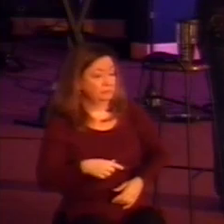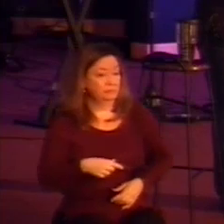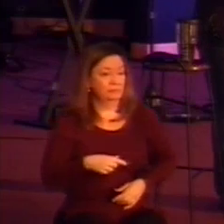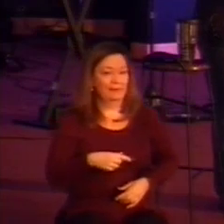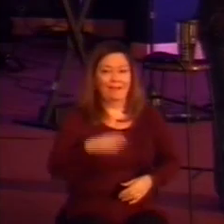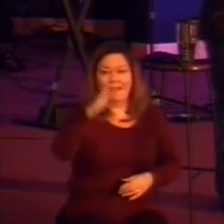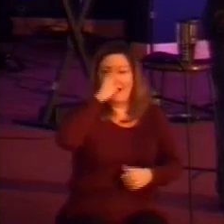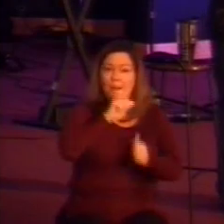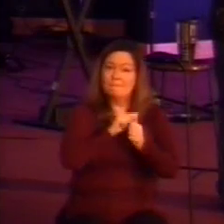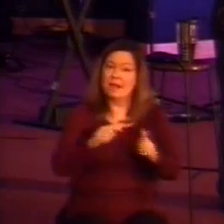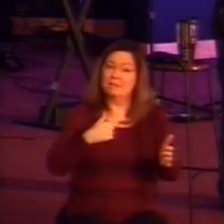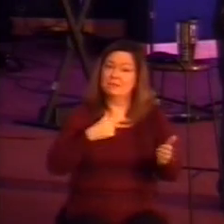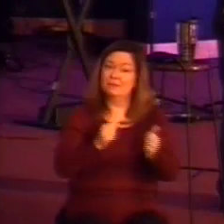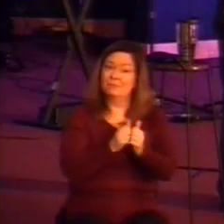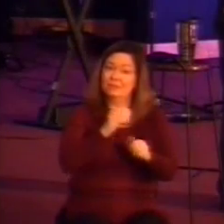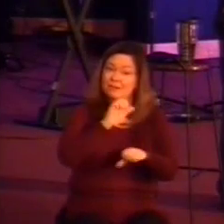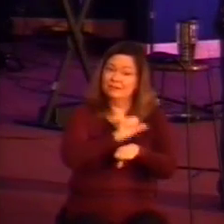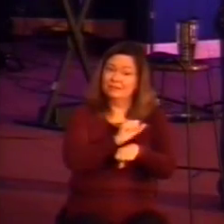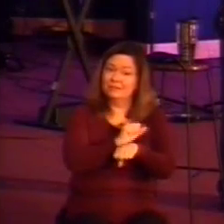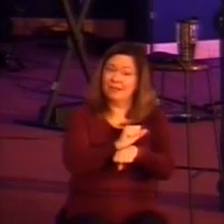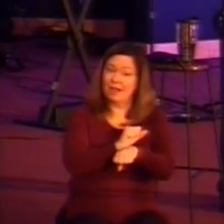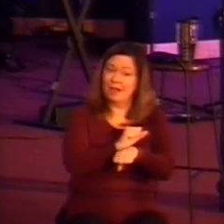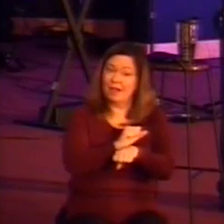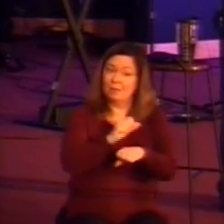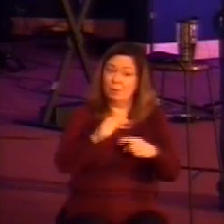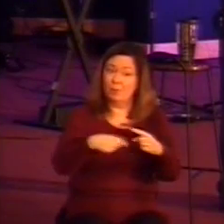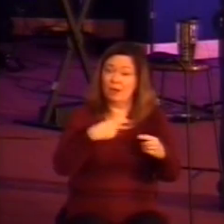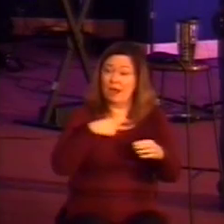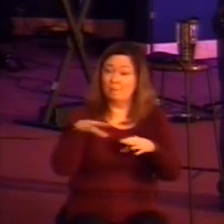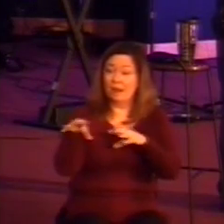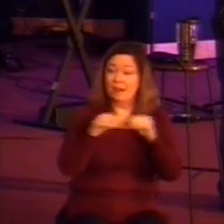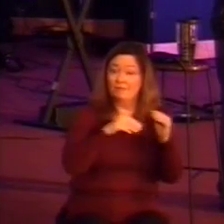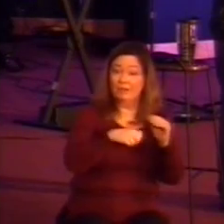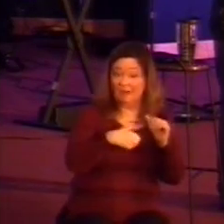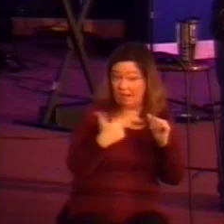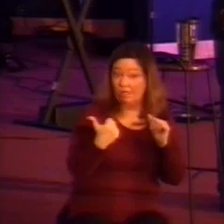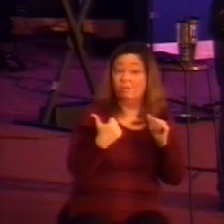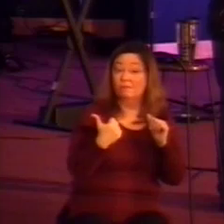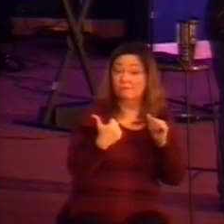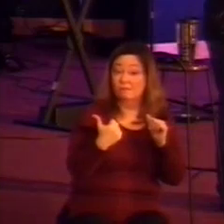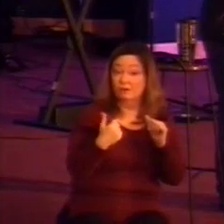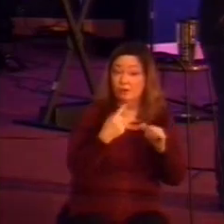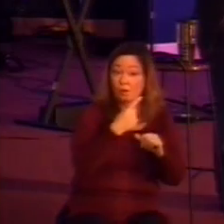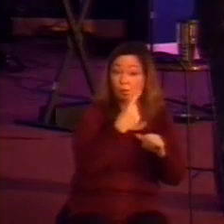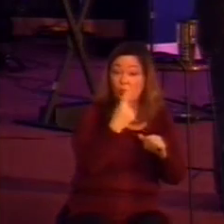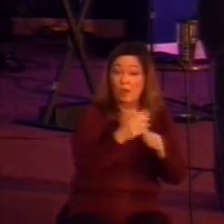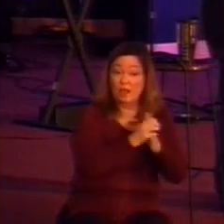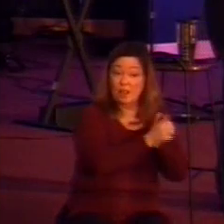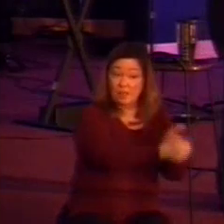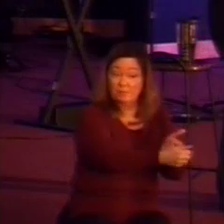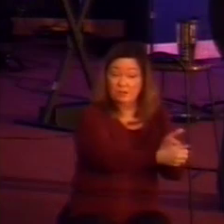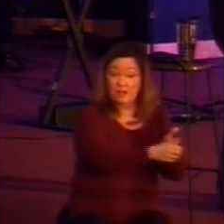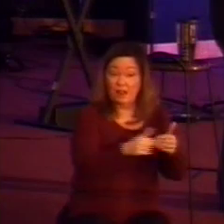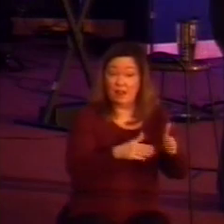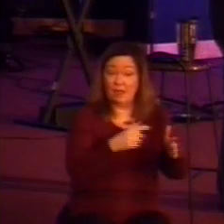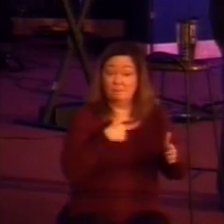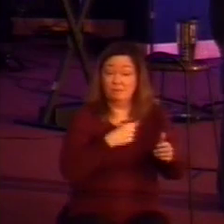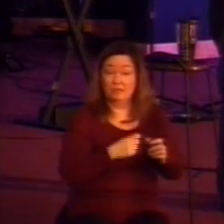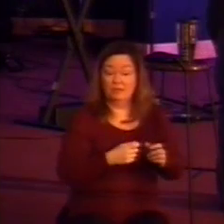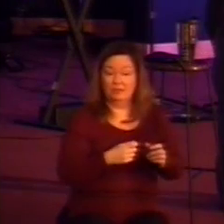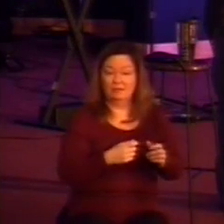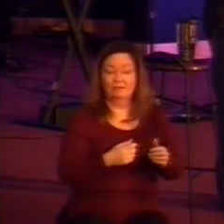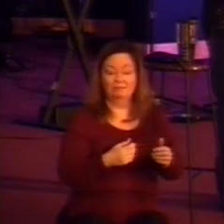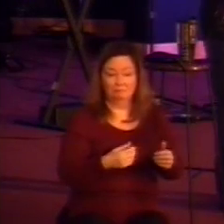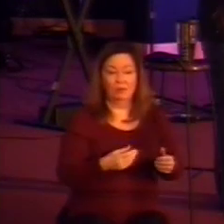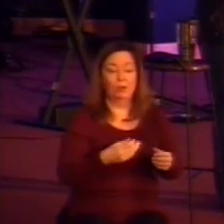And God blessed me with a job just as I was leaving another. And the one that he led me to allowed me to provide for me and